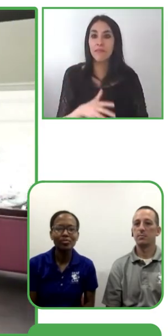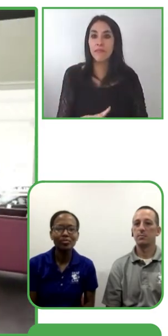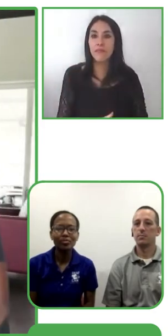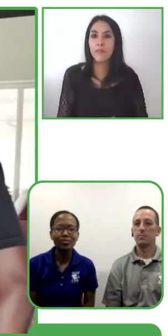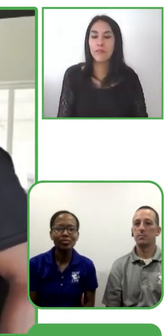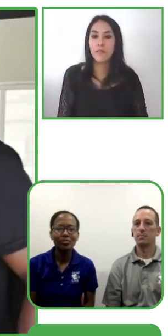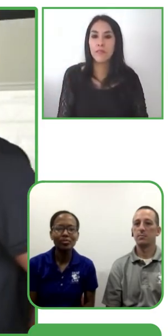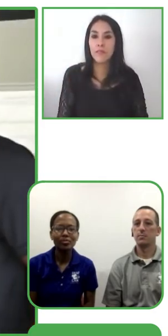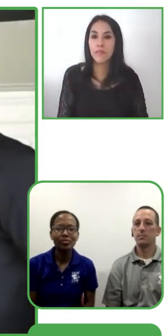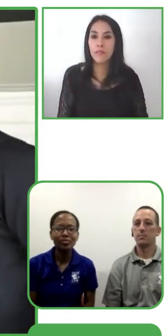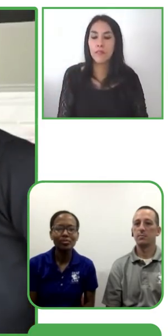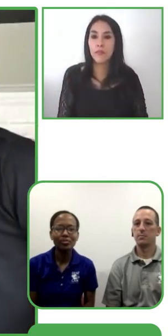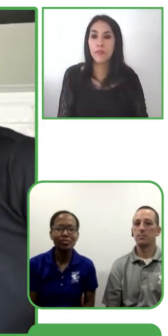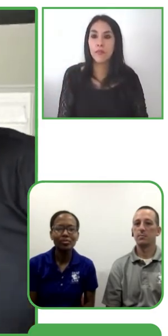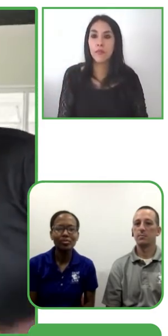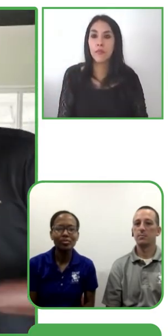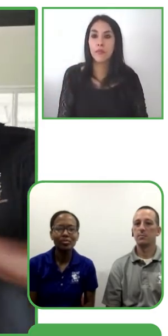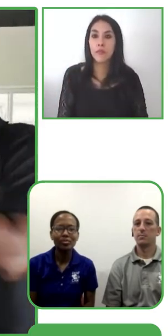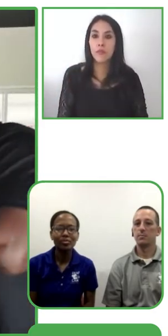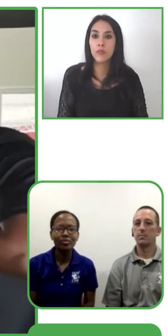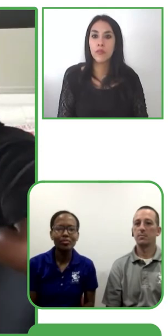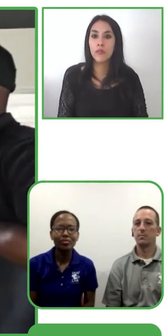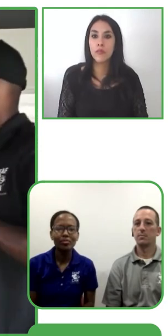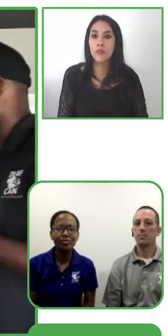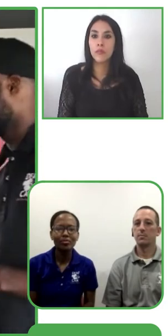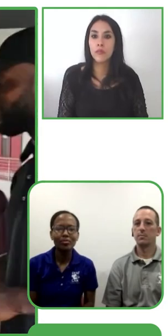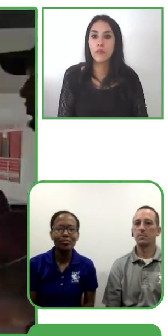consulted on their business.